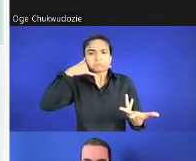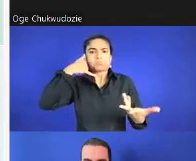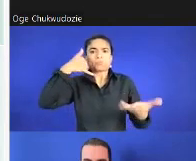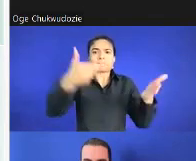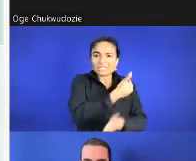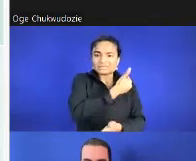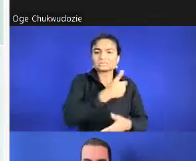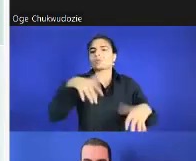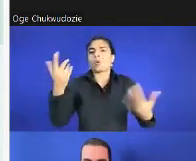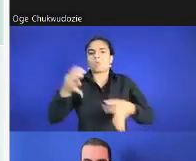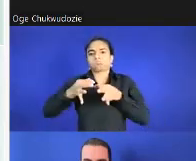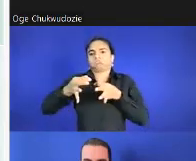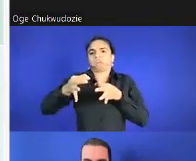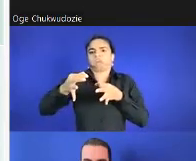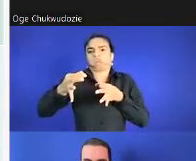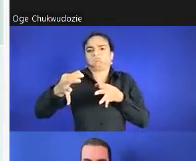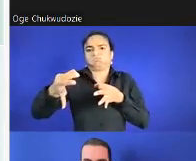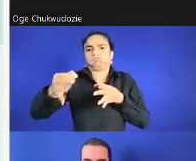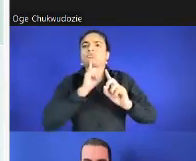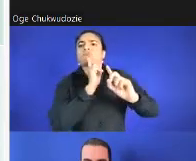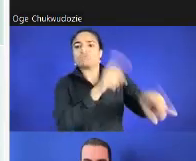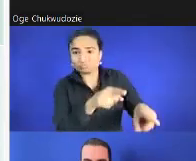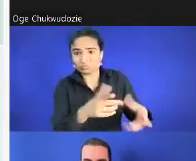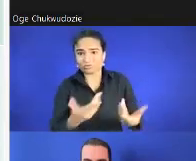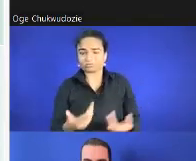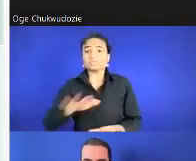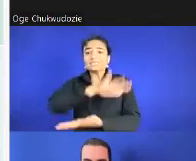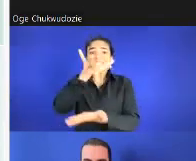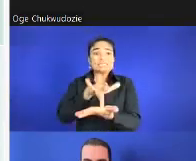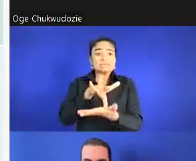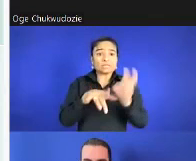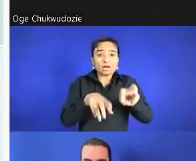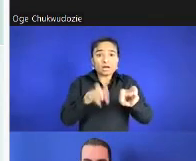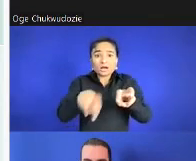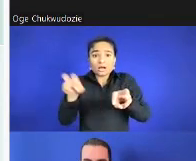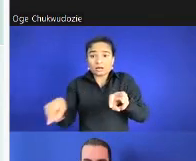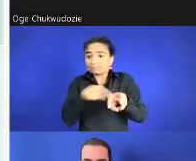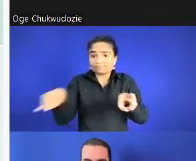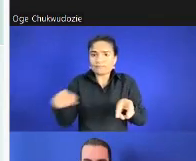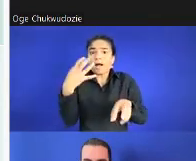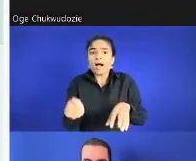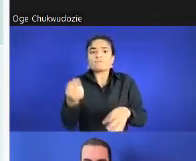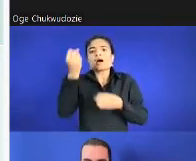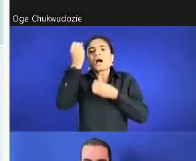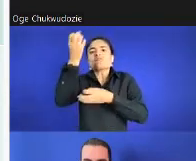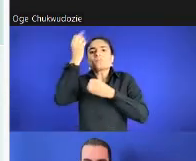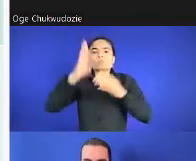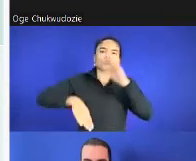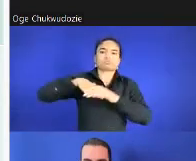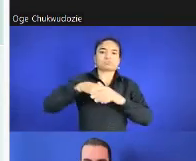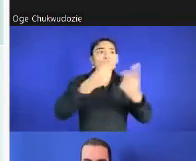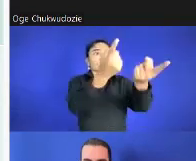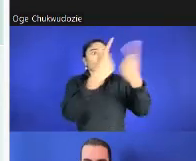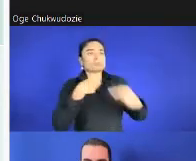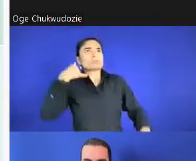information about what you're asking to respond to you. They'll have to get back to the program's people or whoever is responsible, and this